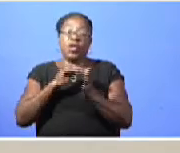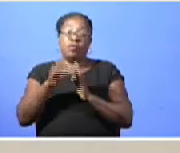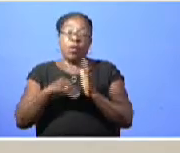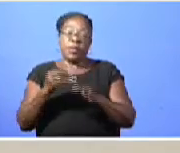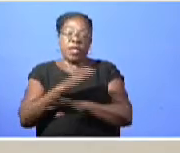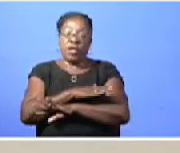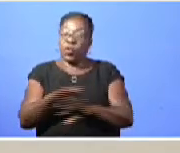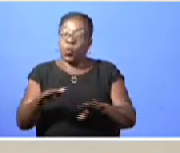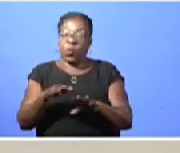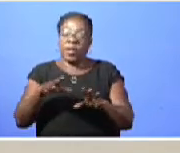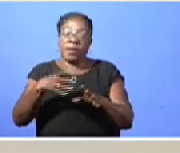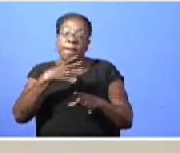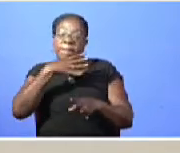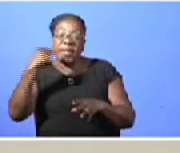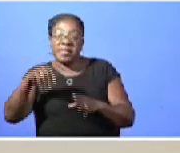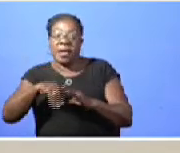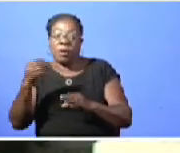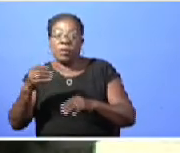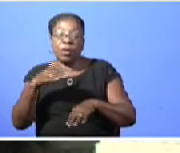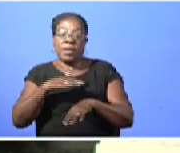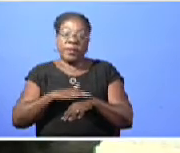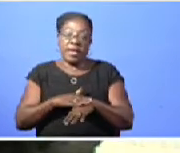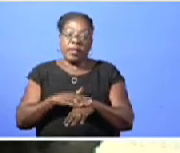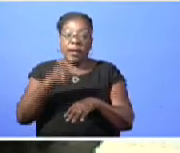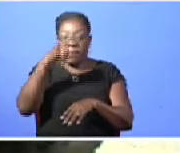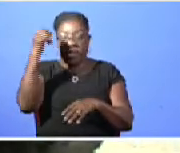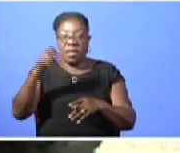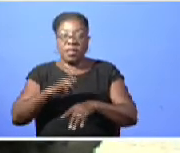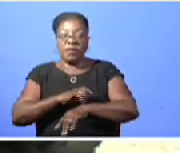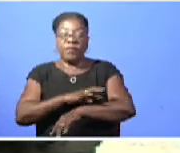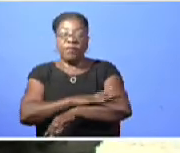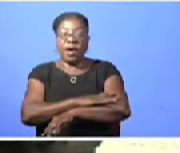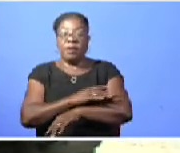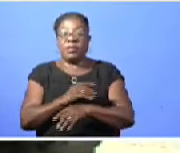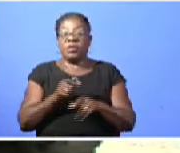moment just because of what's going on. Crystal Darling, ZNS Network News.